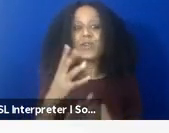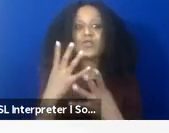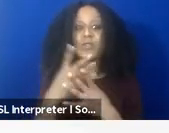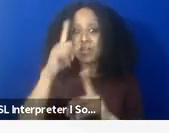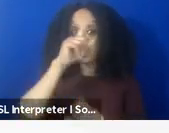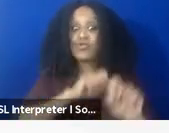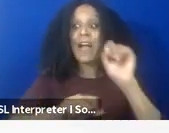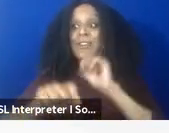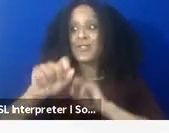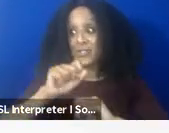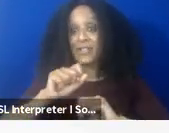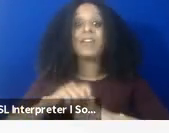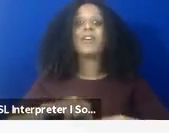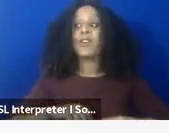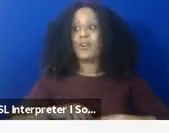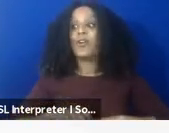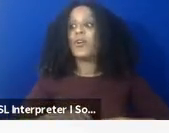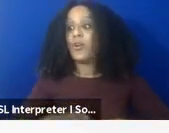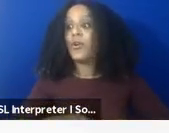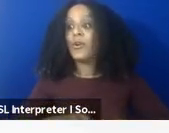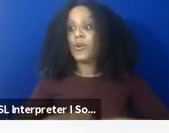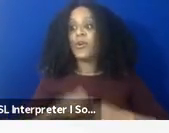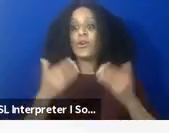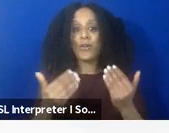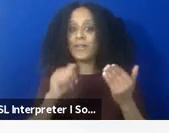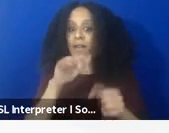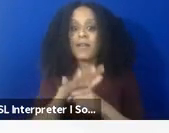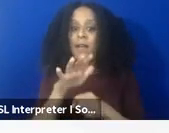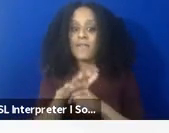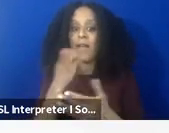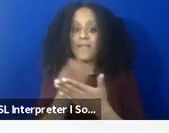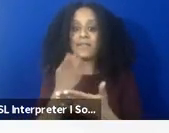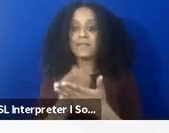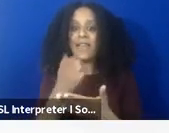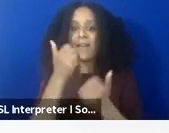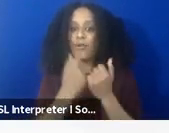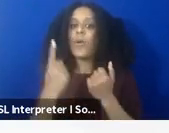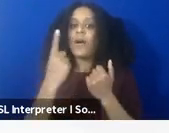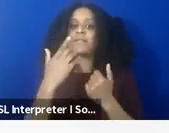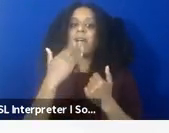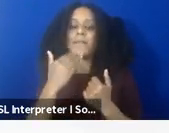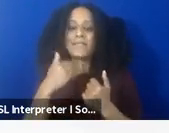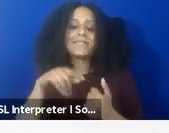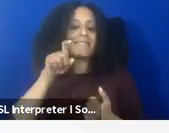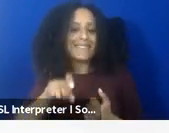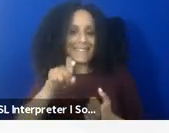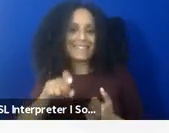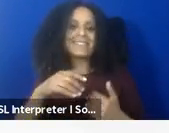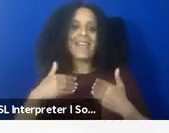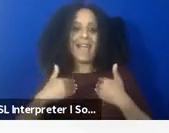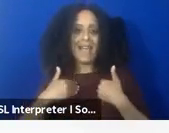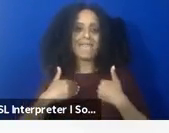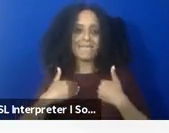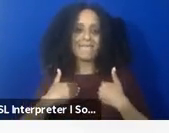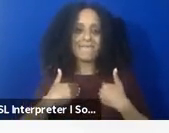strategies. Currently, there is not enough evidence to suggest everyone with diabetes needs to have an extensive vestibular workup, right?